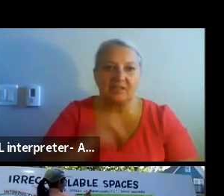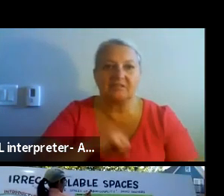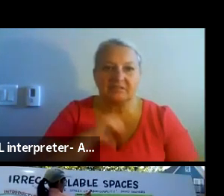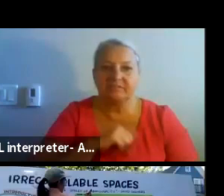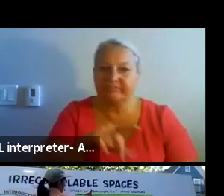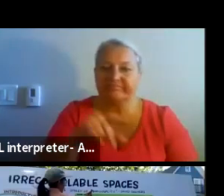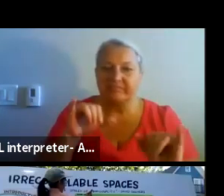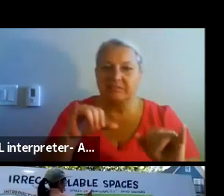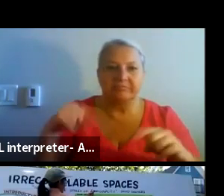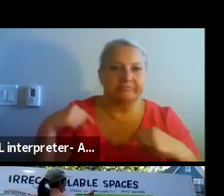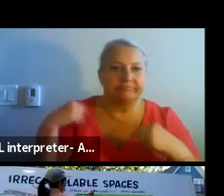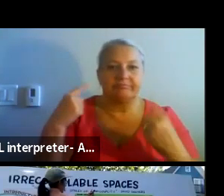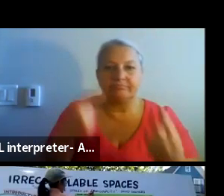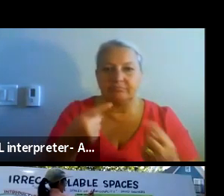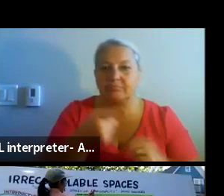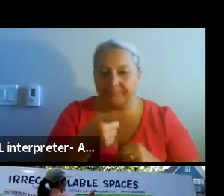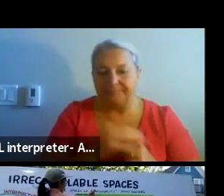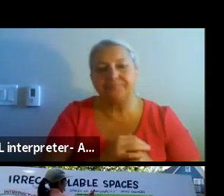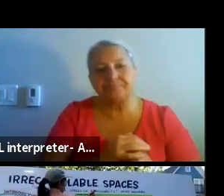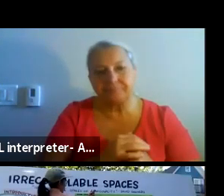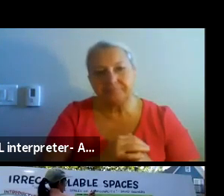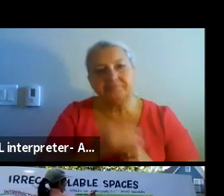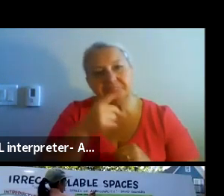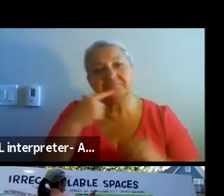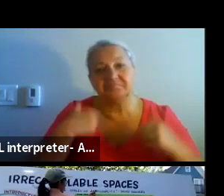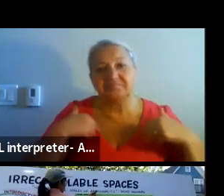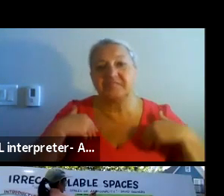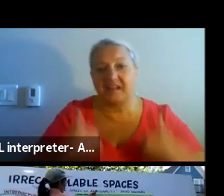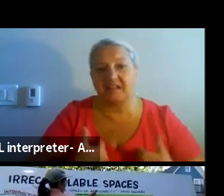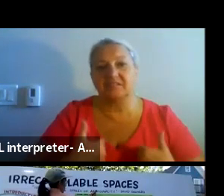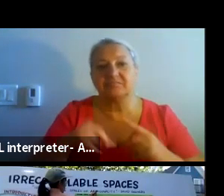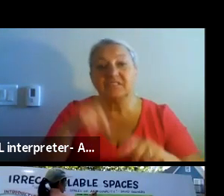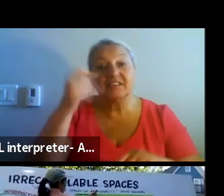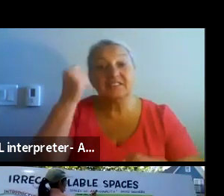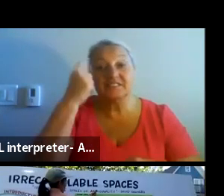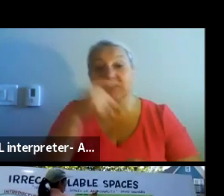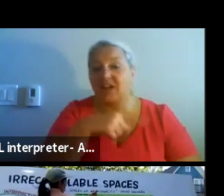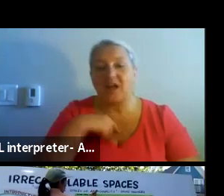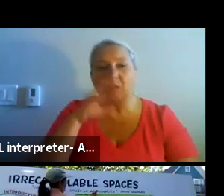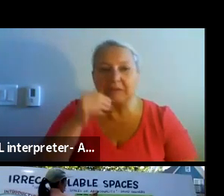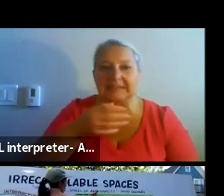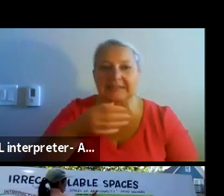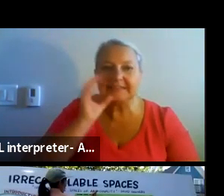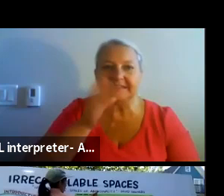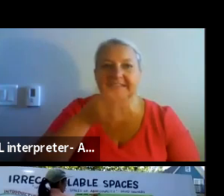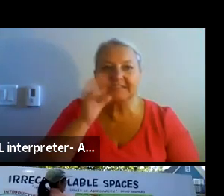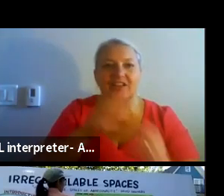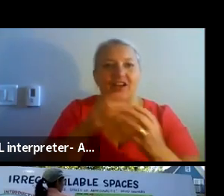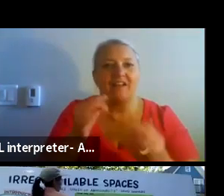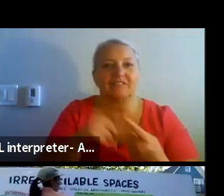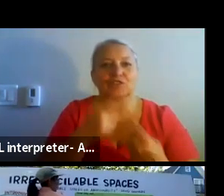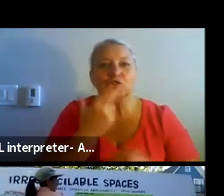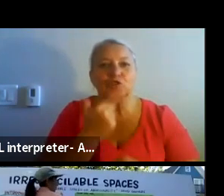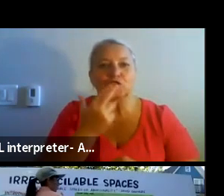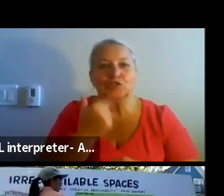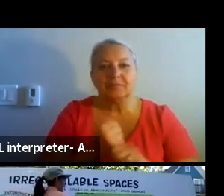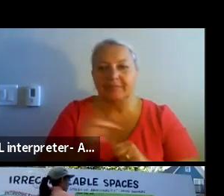now. I'm a little tired, but I will be swigging plenty of caffeinated sugary fluids.